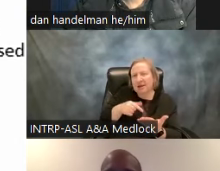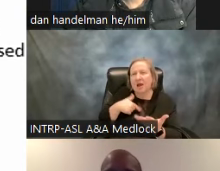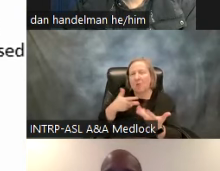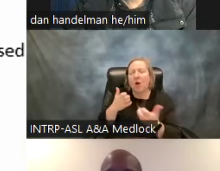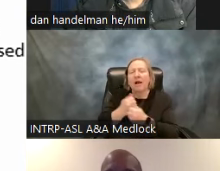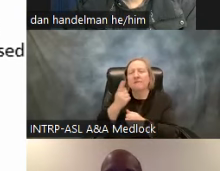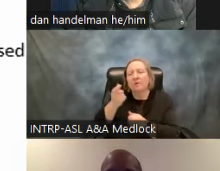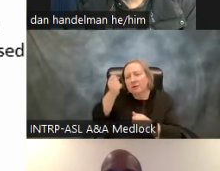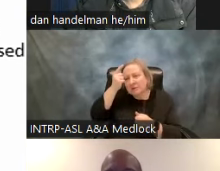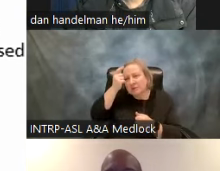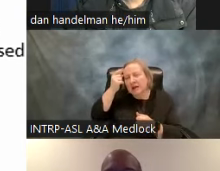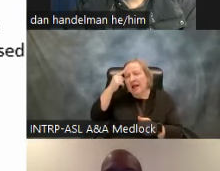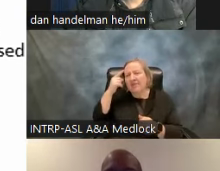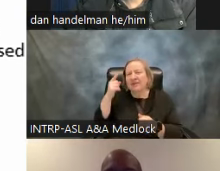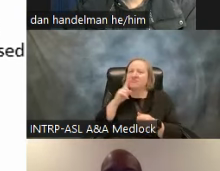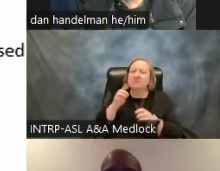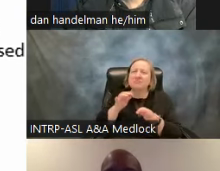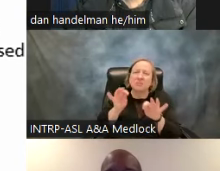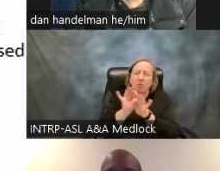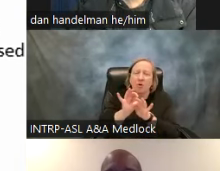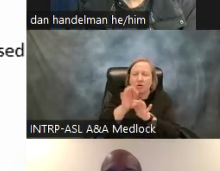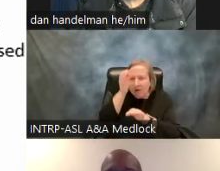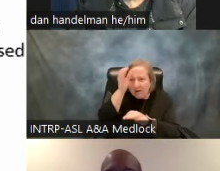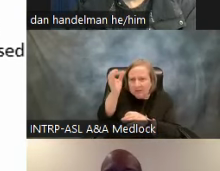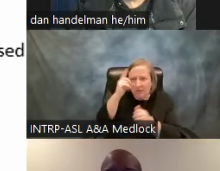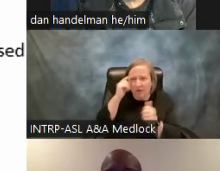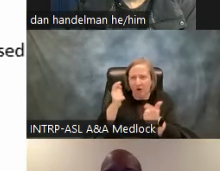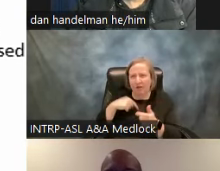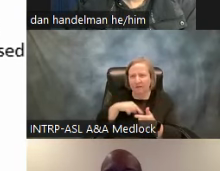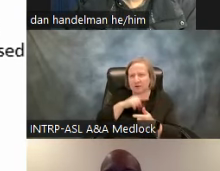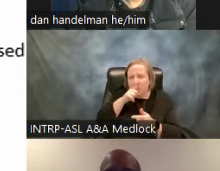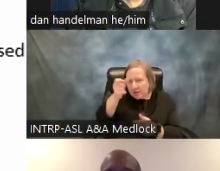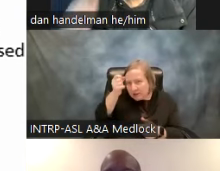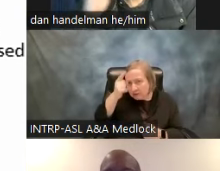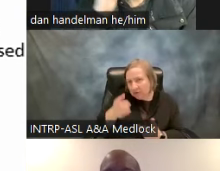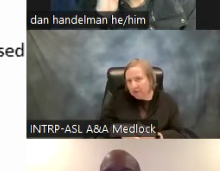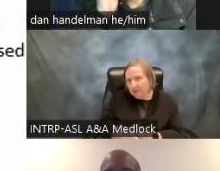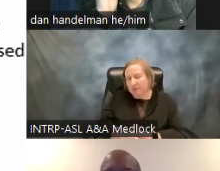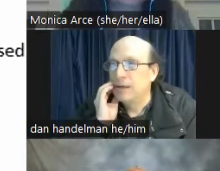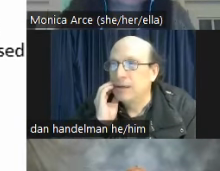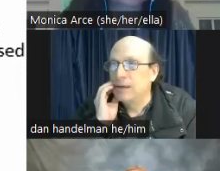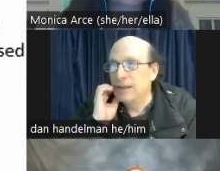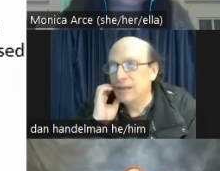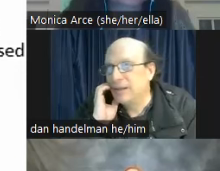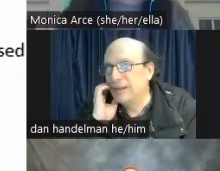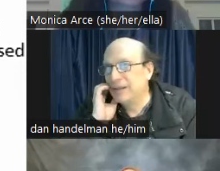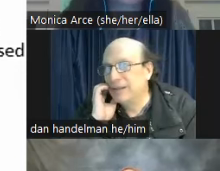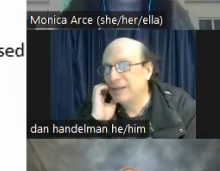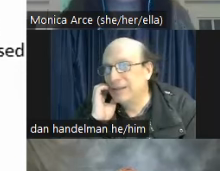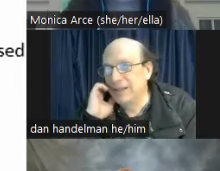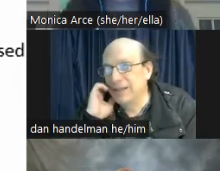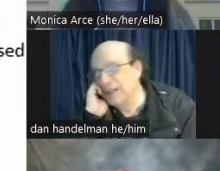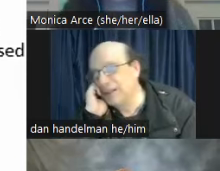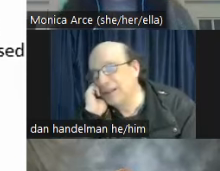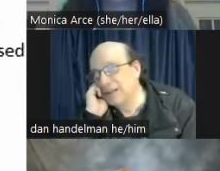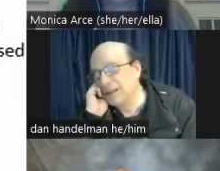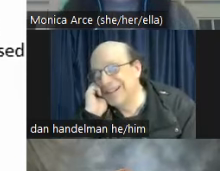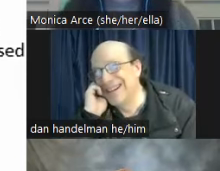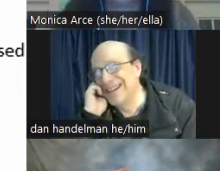to understand, I think it's a pretty important point for all of us to really understand. Dan, do you want to do it? Do you want me to be the neutral party?